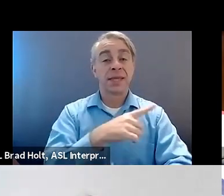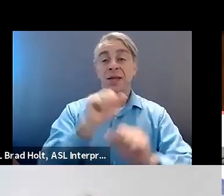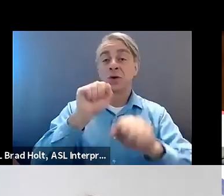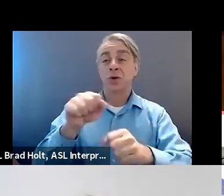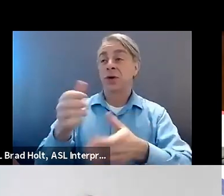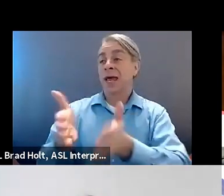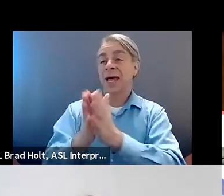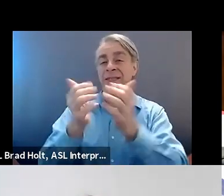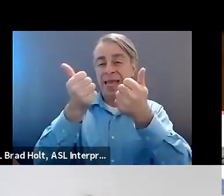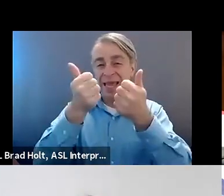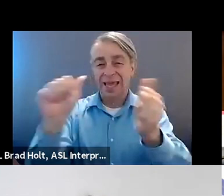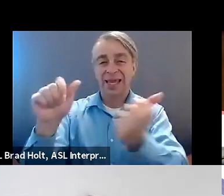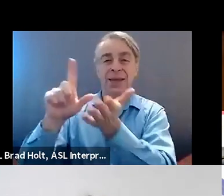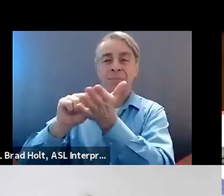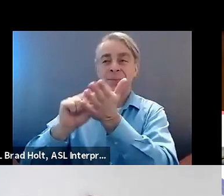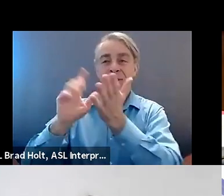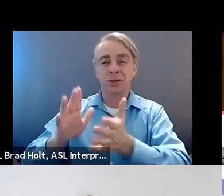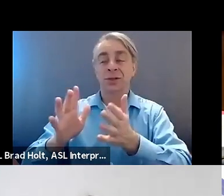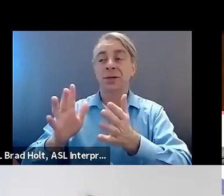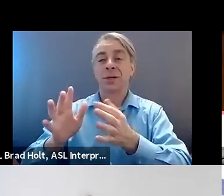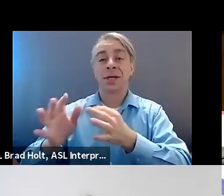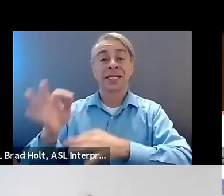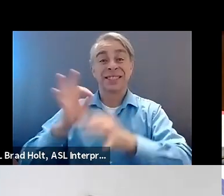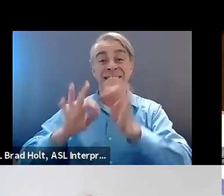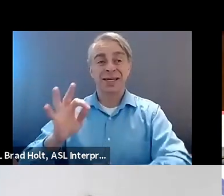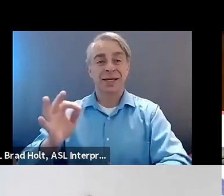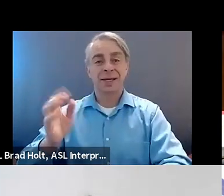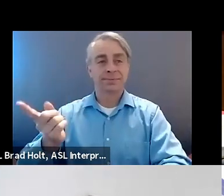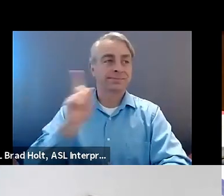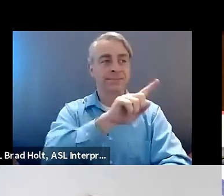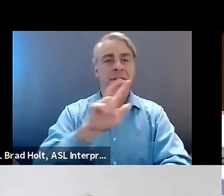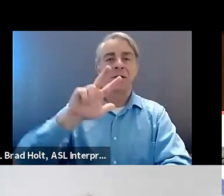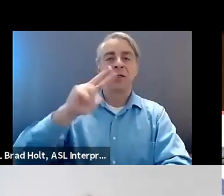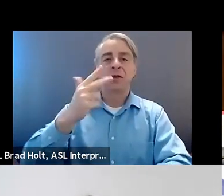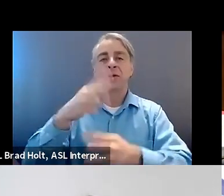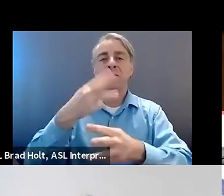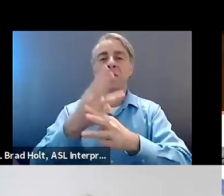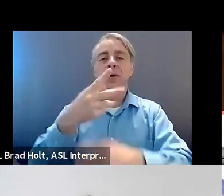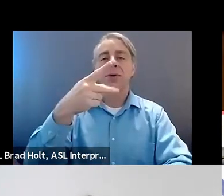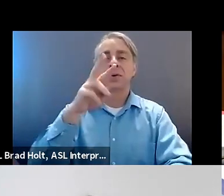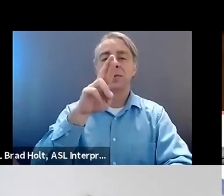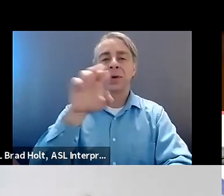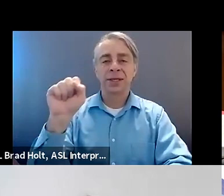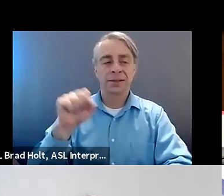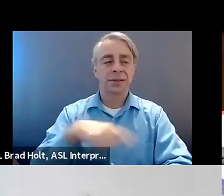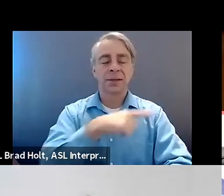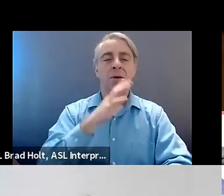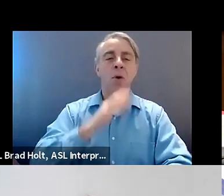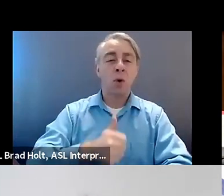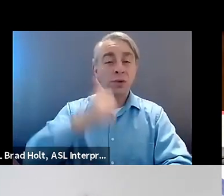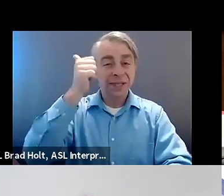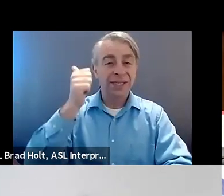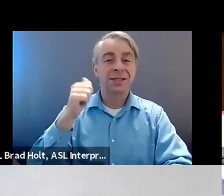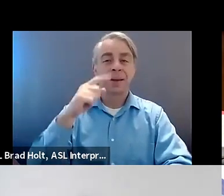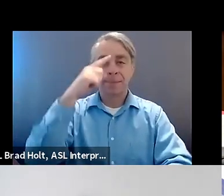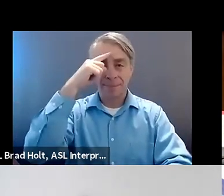world to come to Third World Press, the oldest Black publishing company that has continuously published really in the world.